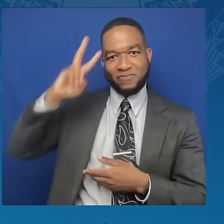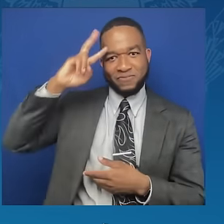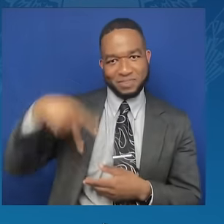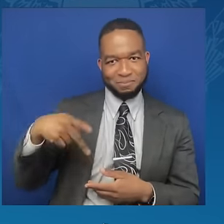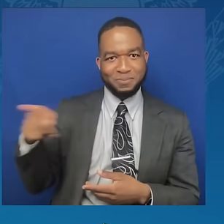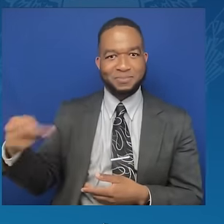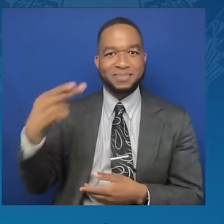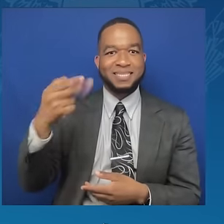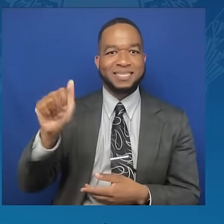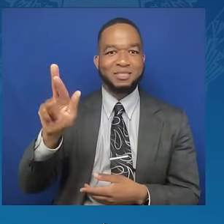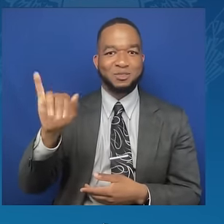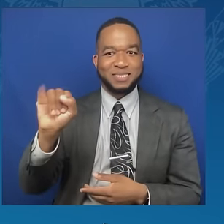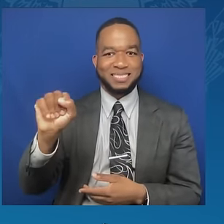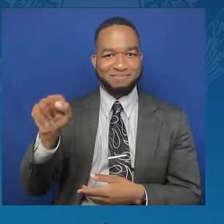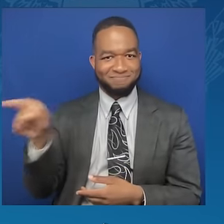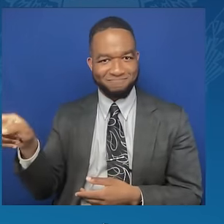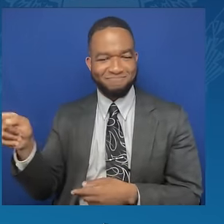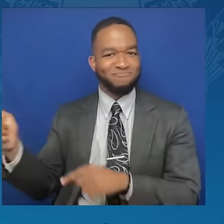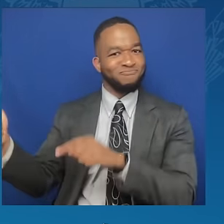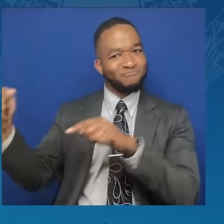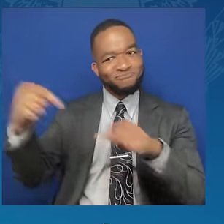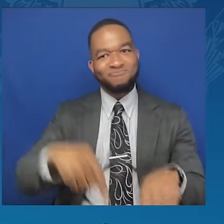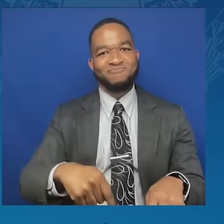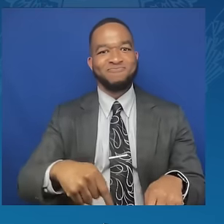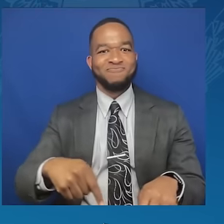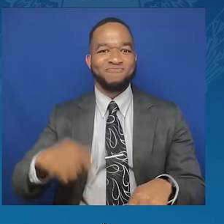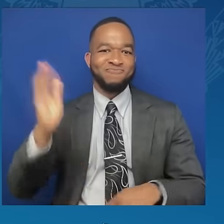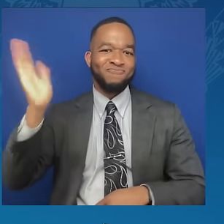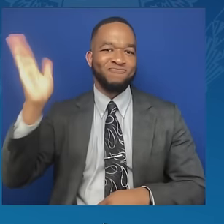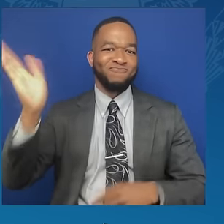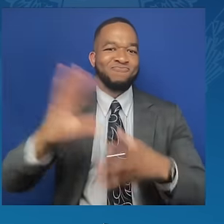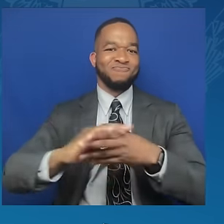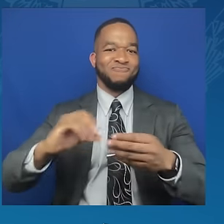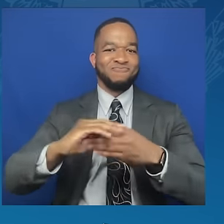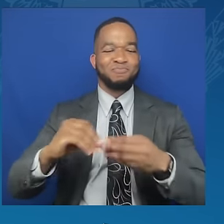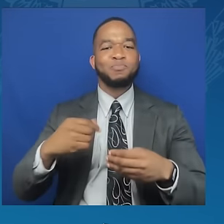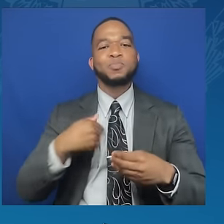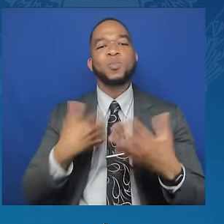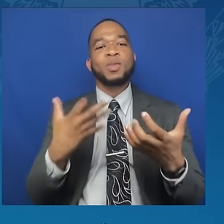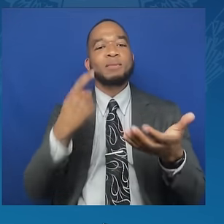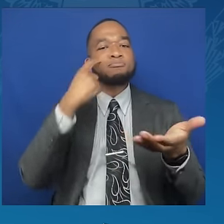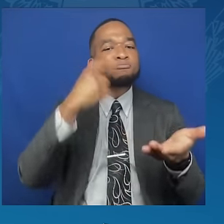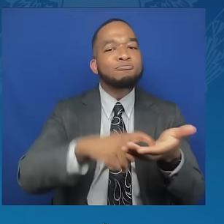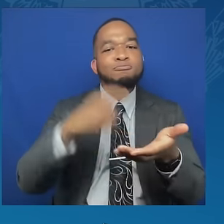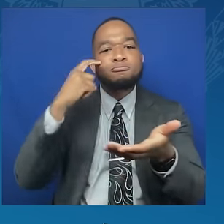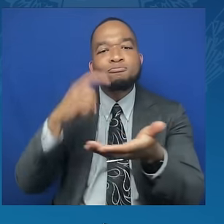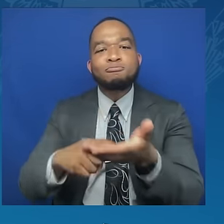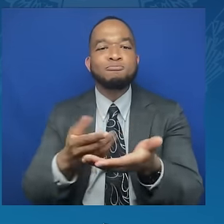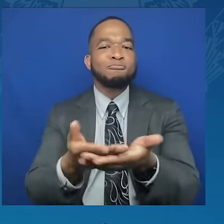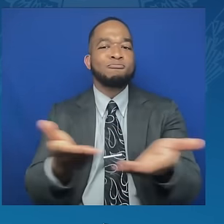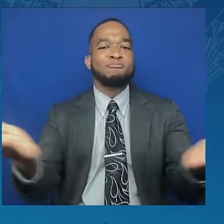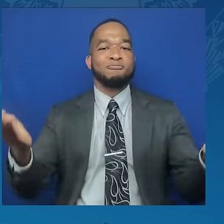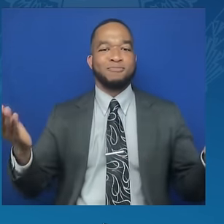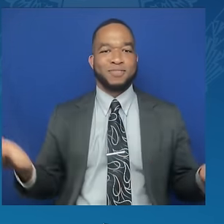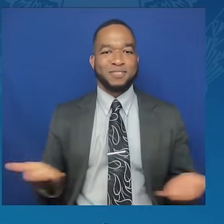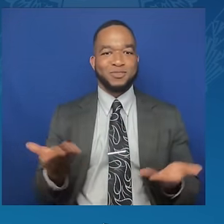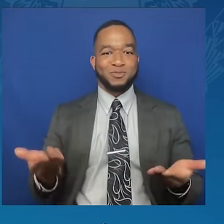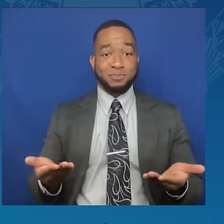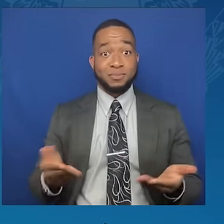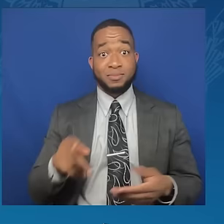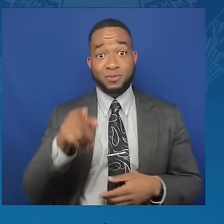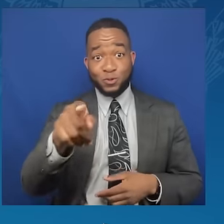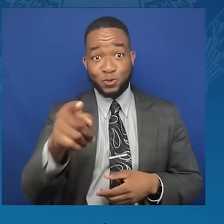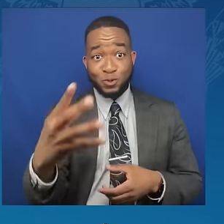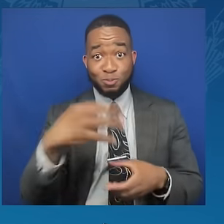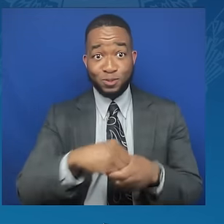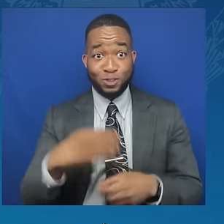by acknowledging my colleagues in Congress who have joined us today. If you are a member of Congress, can you please stand? We